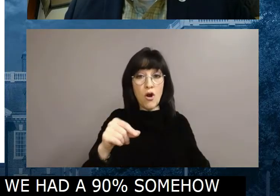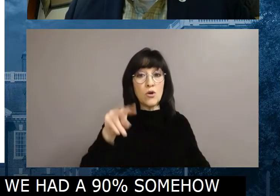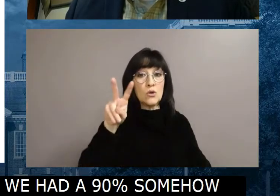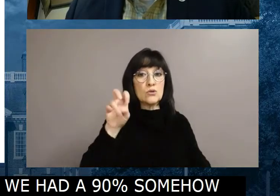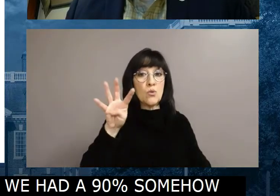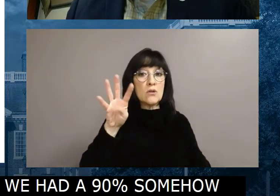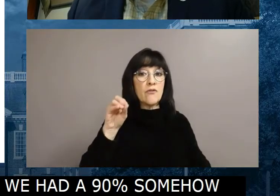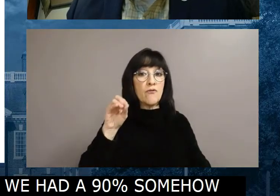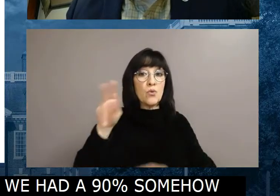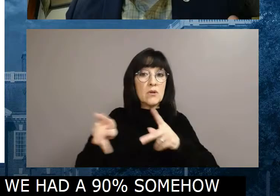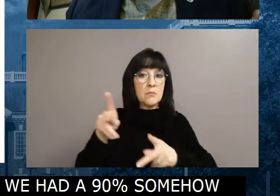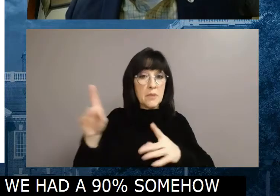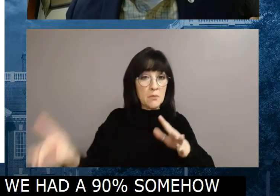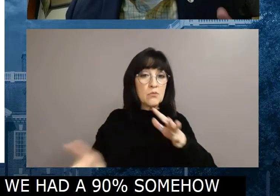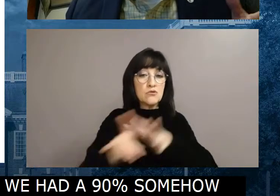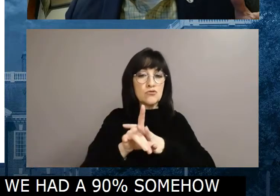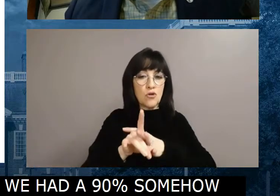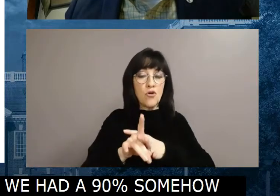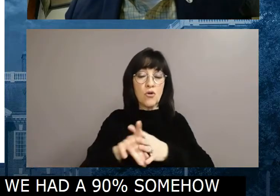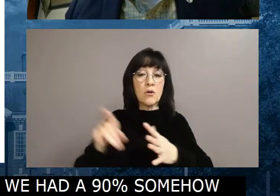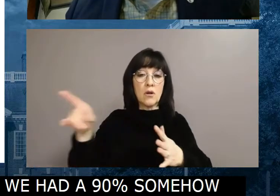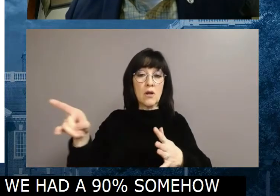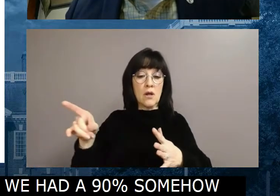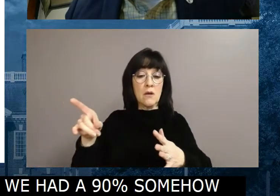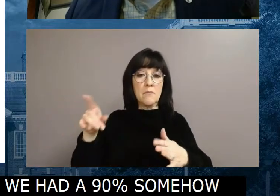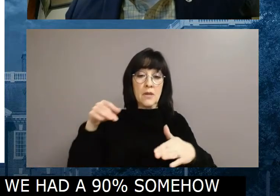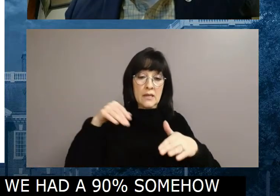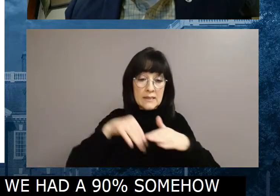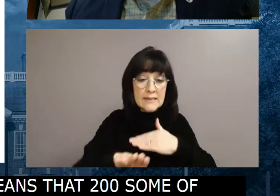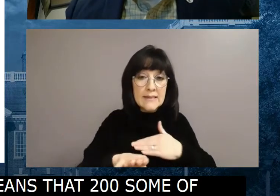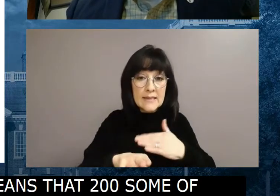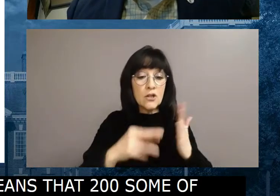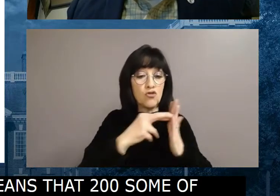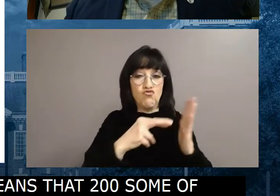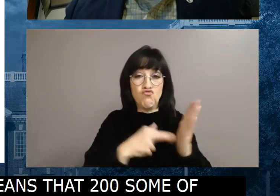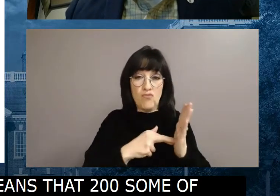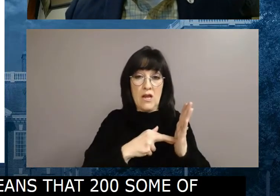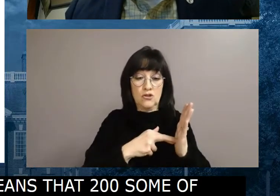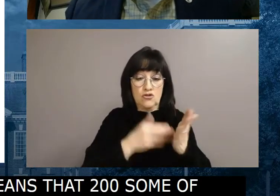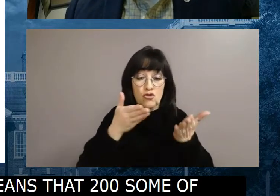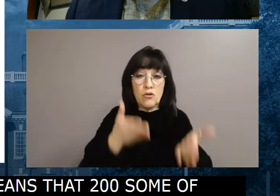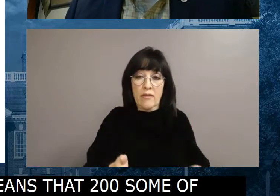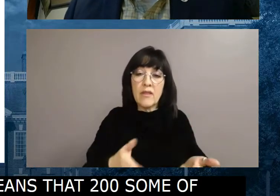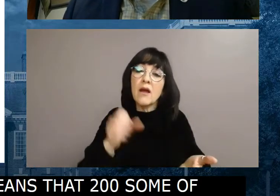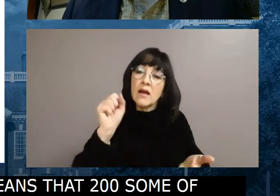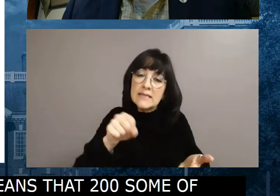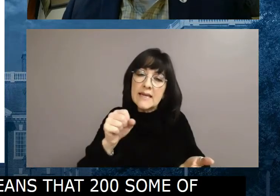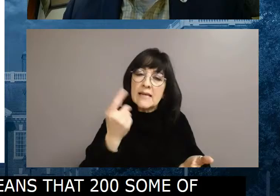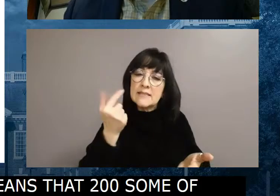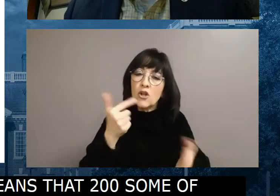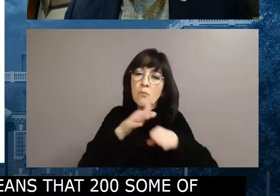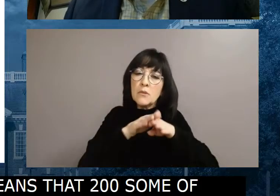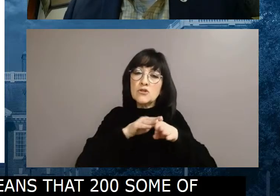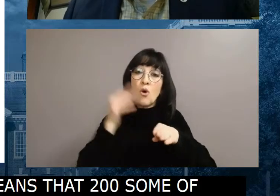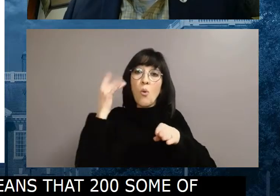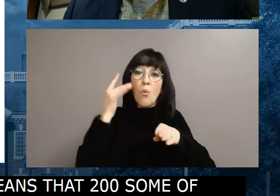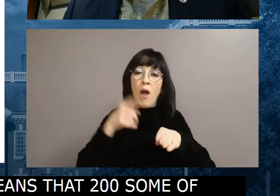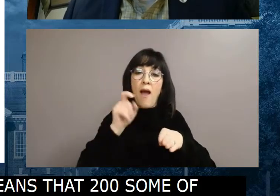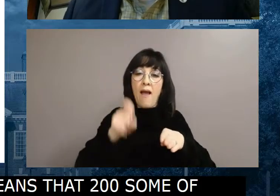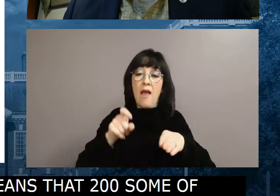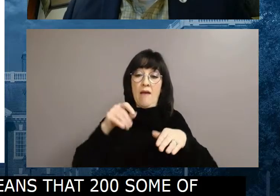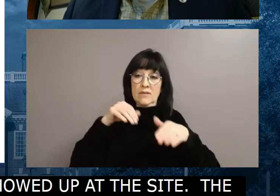get vaccinated, and they registered on site. So the throughput slows down a little bit, which impacts operations over the course of the day, but